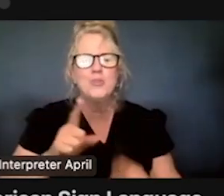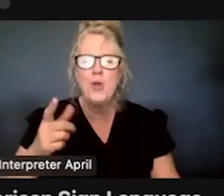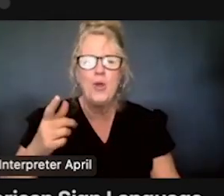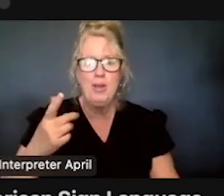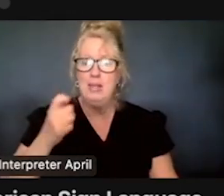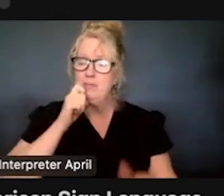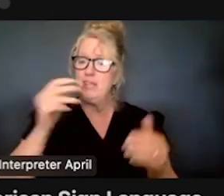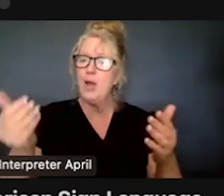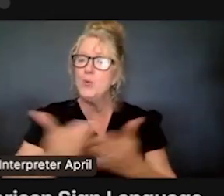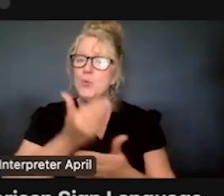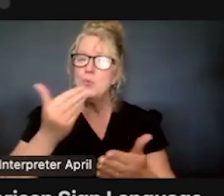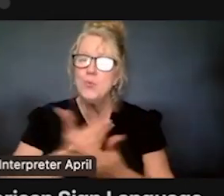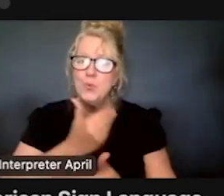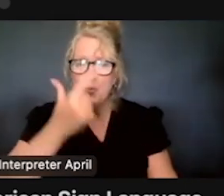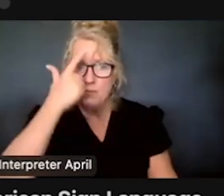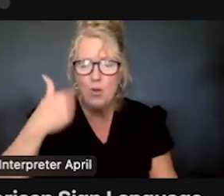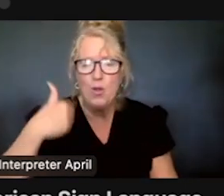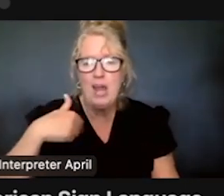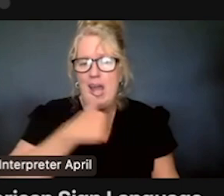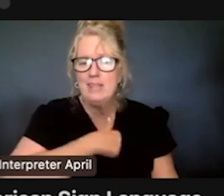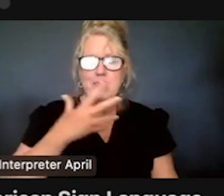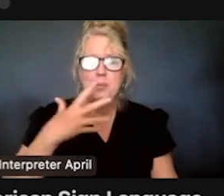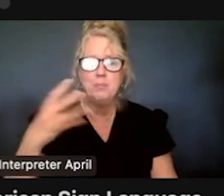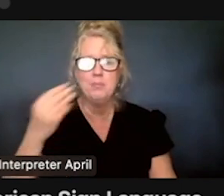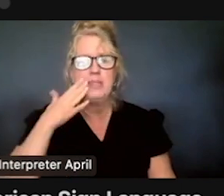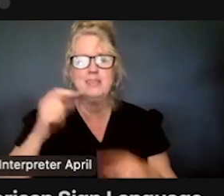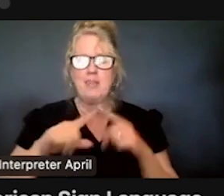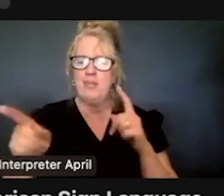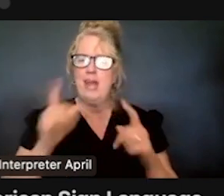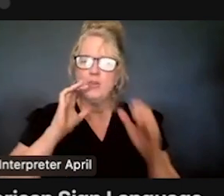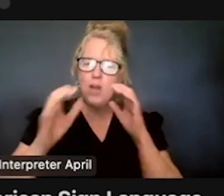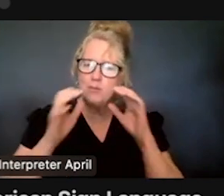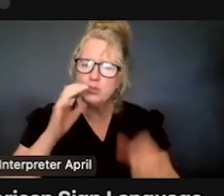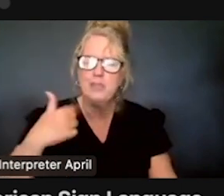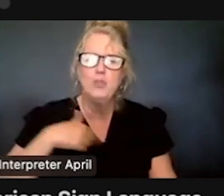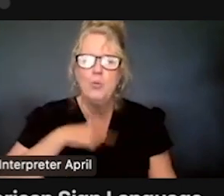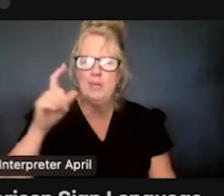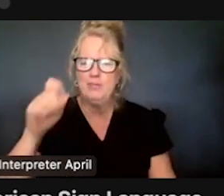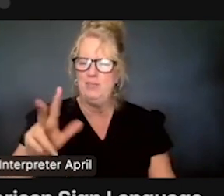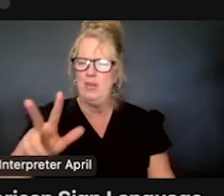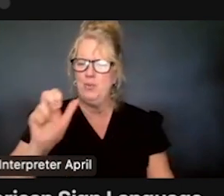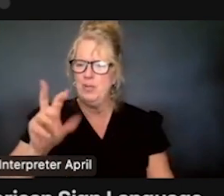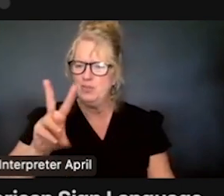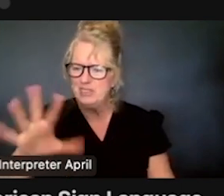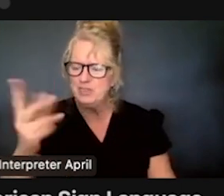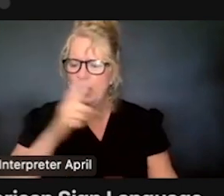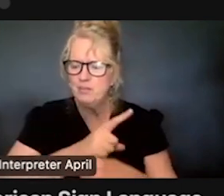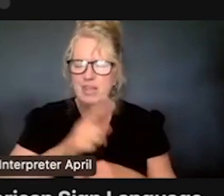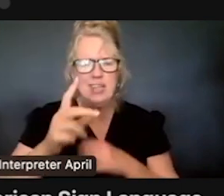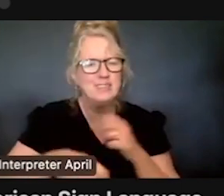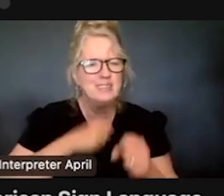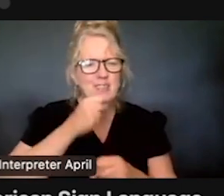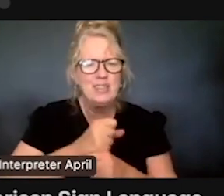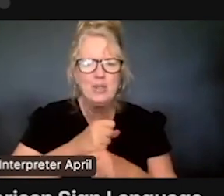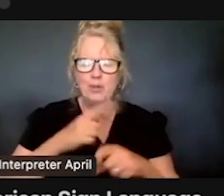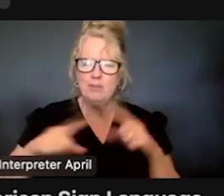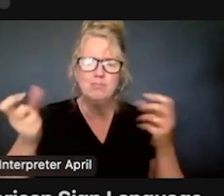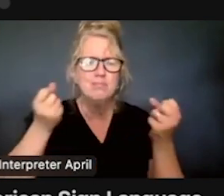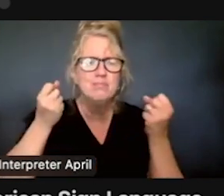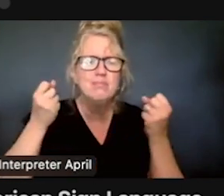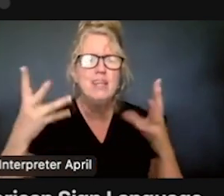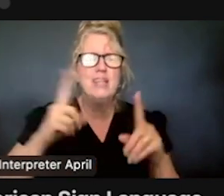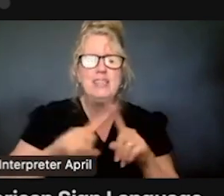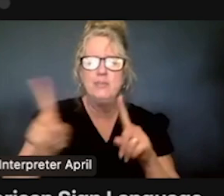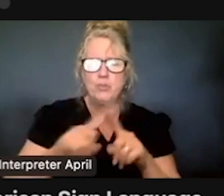us. We're true to it because it's a conversation we have to have 365 days a year. There's been a lot of organizations that have been